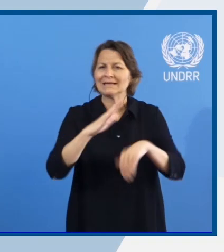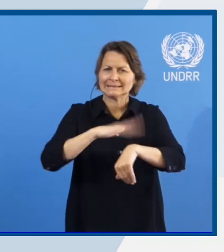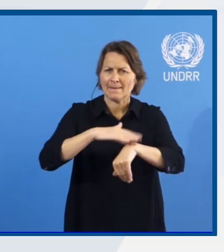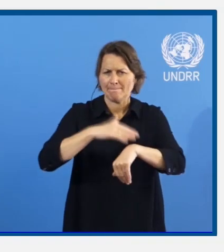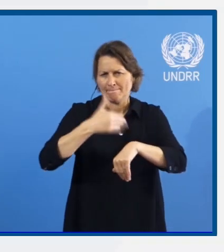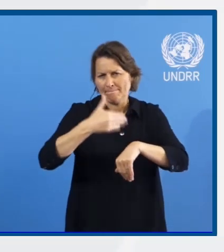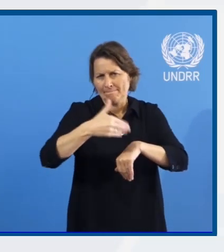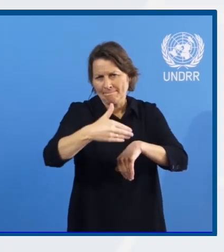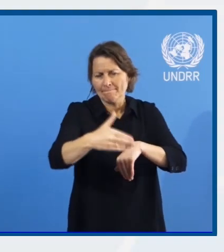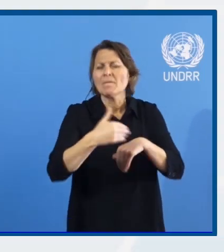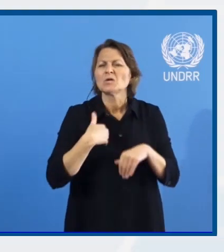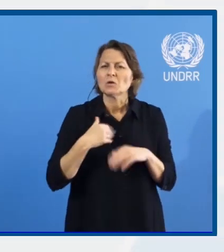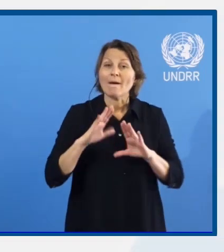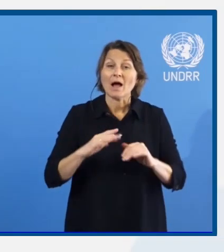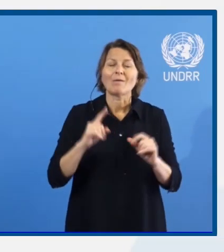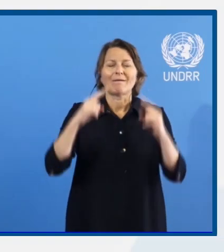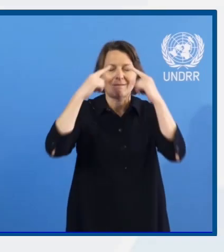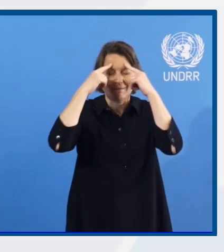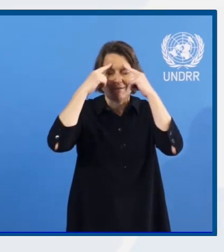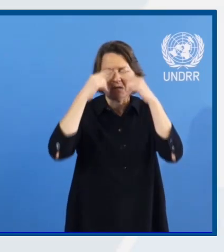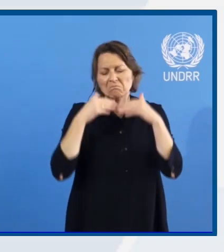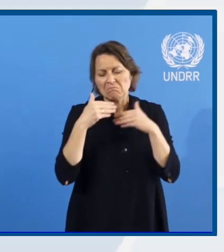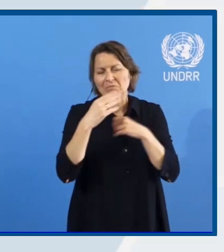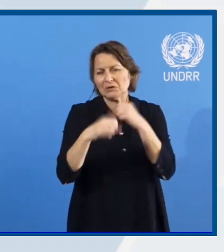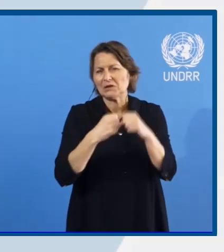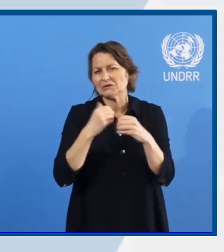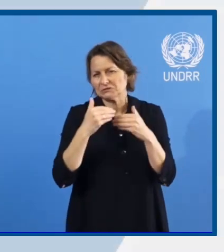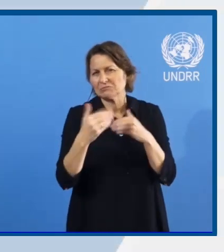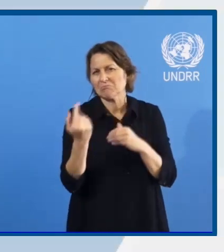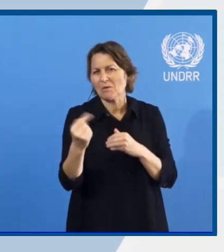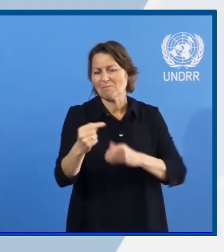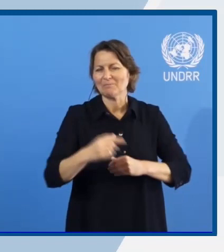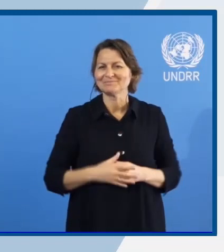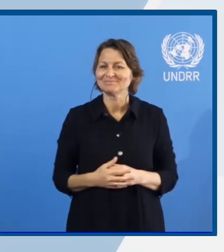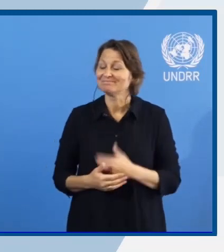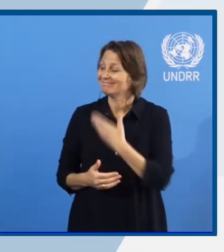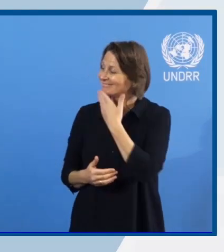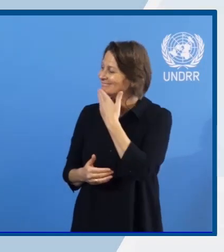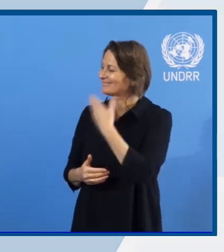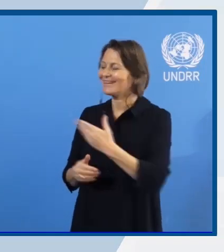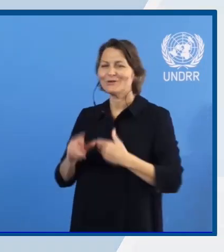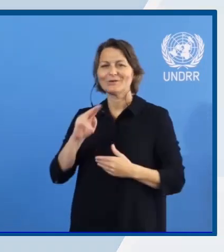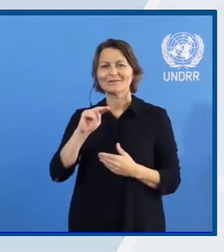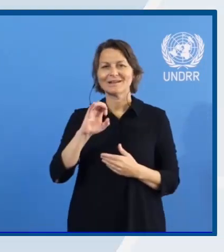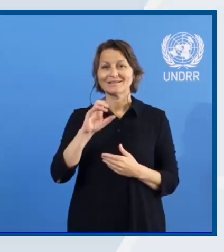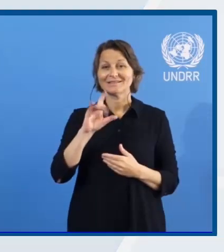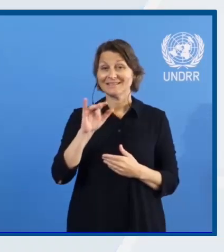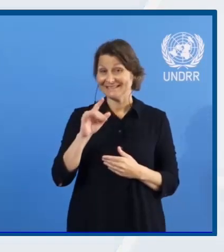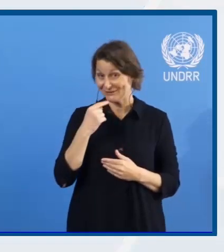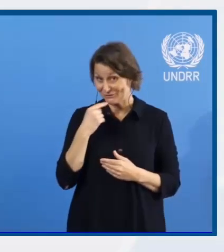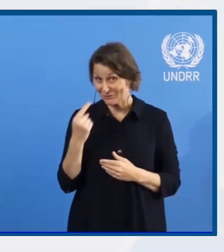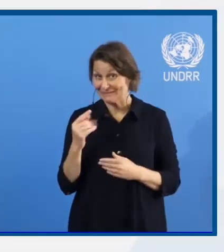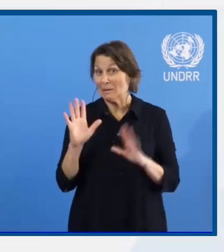project and roll it out over the next few years. Thank you, Nadine. I guess, if I may paraphrase what you said,